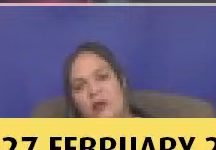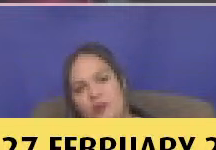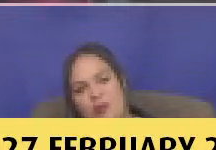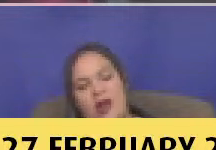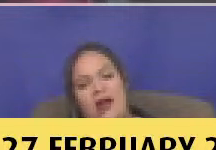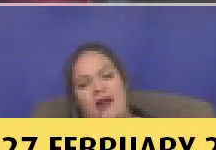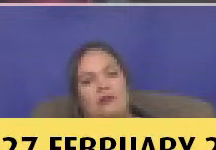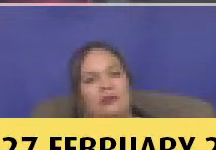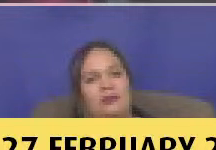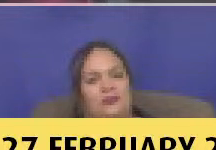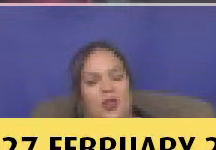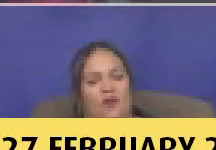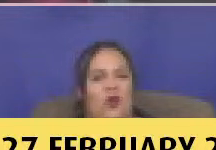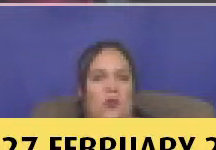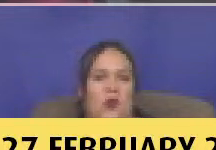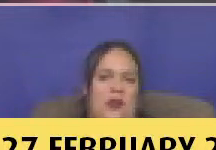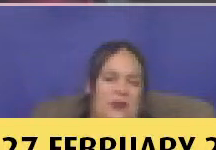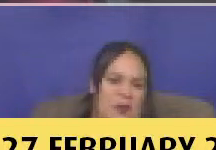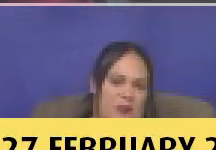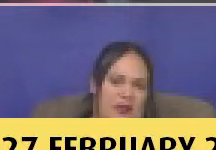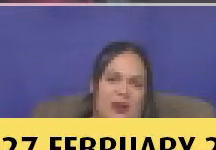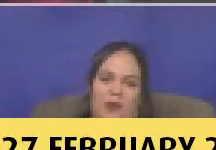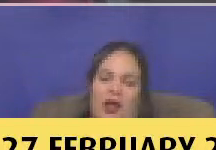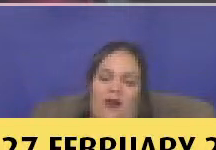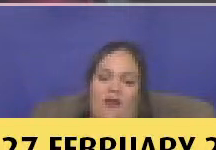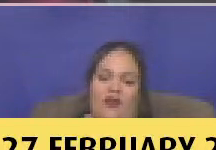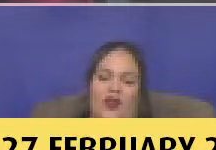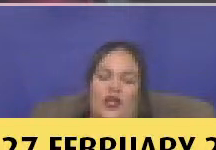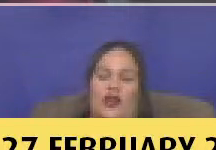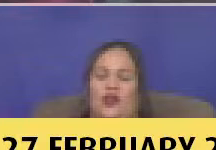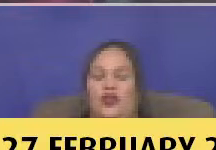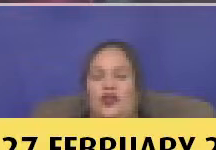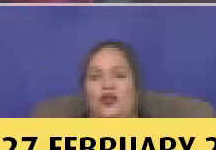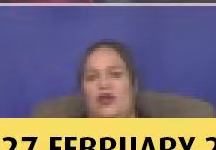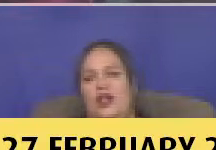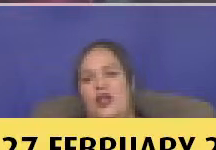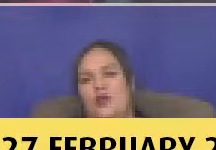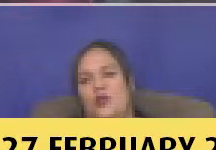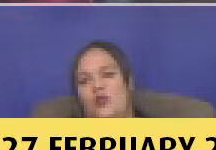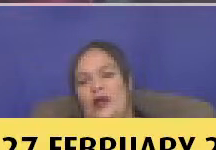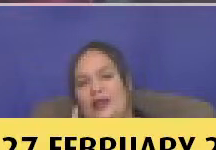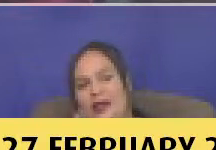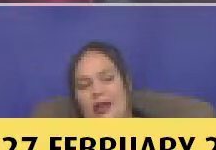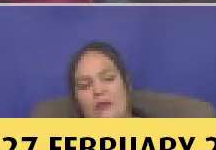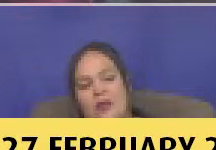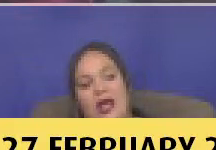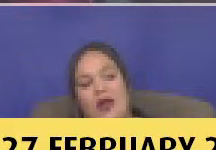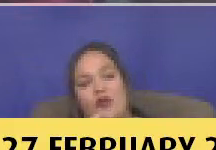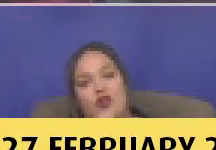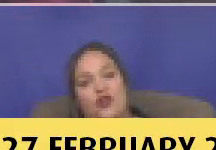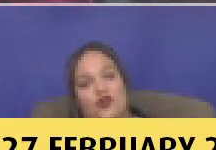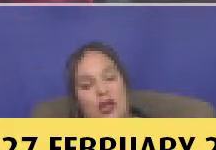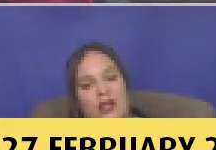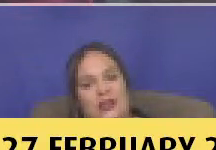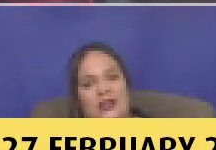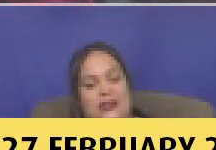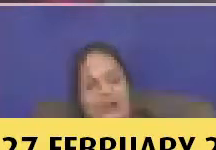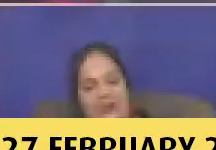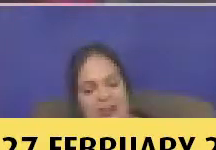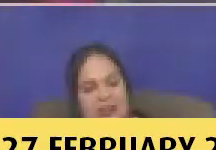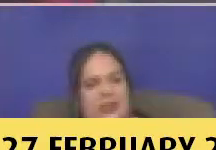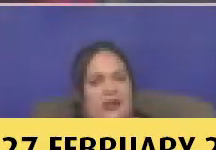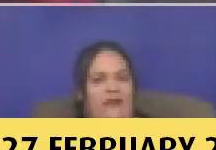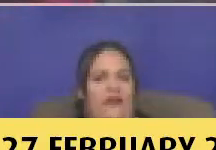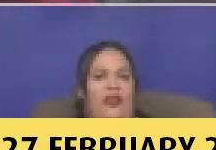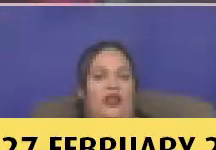with the appointment of board members of the National Youth Development Agency? And how does that trust deficit affect